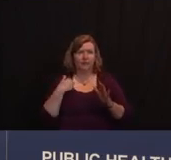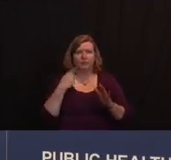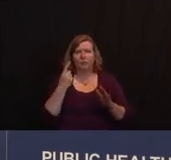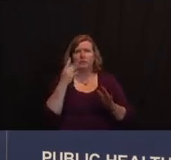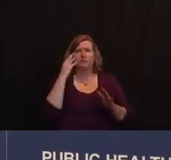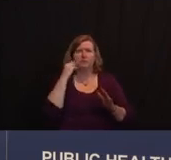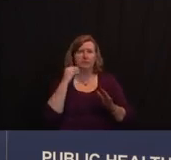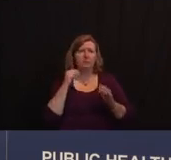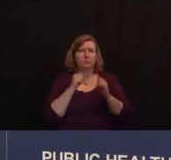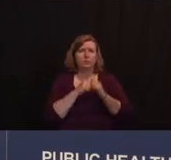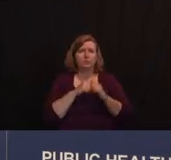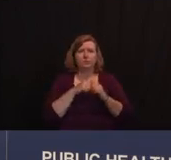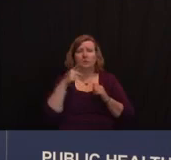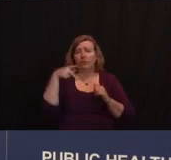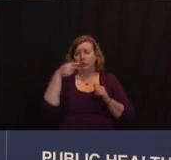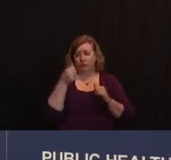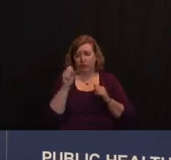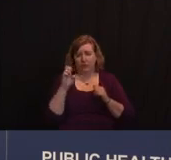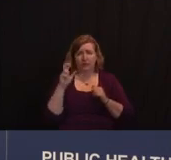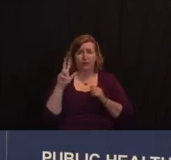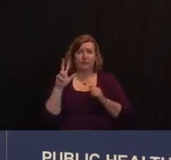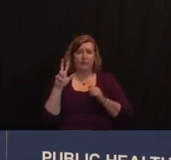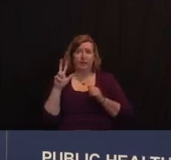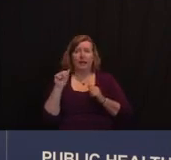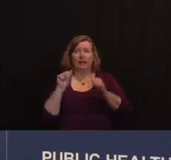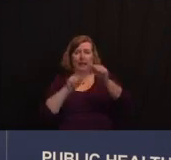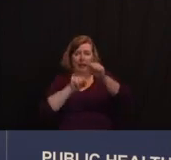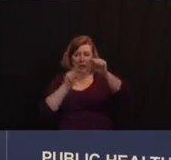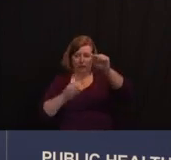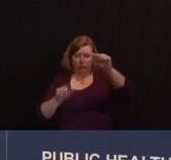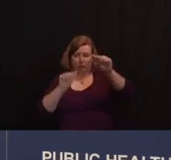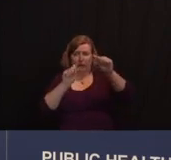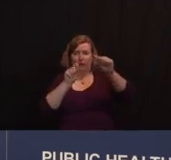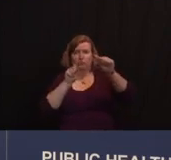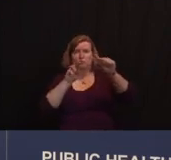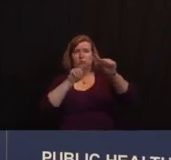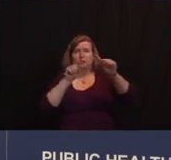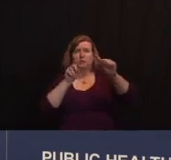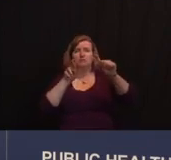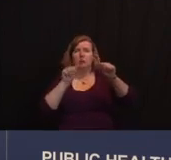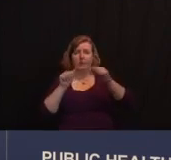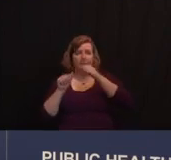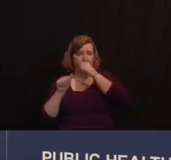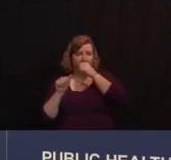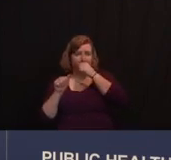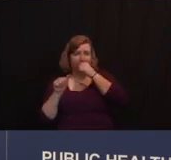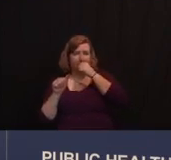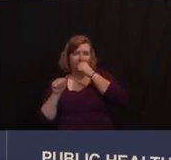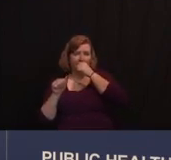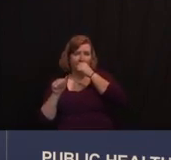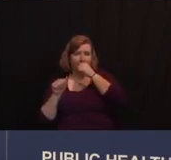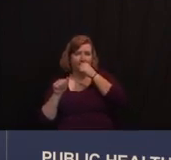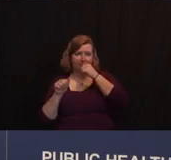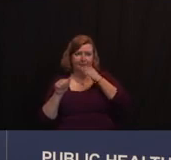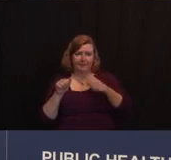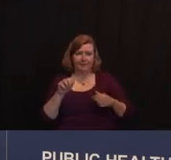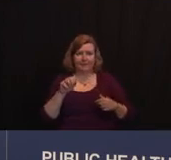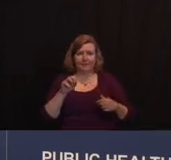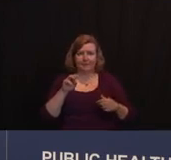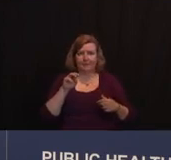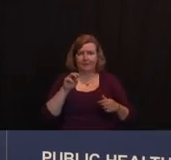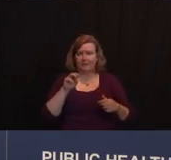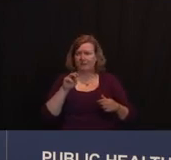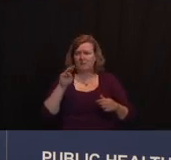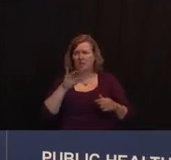the phase 3 trials with AstraZeneca. They had this transverse myelitis. They paused the trial, I believe, for a